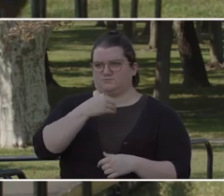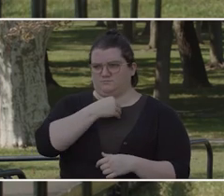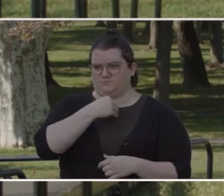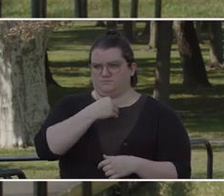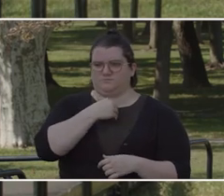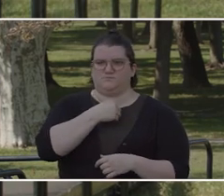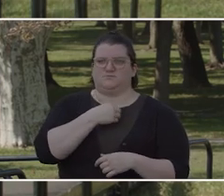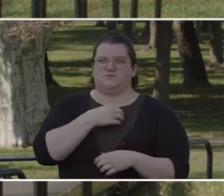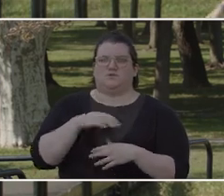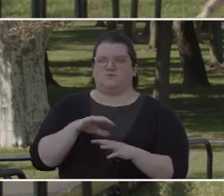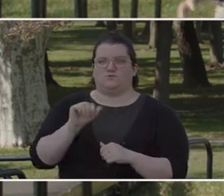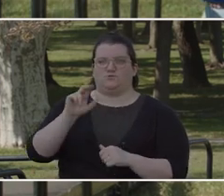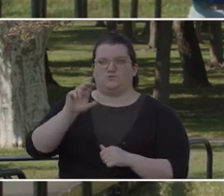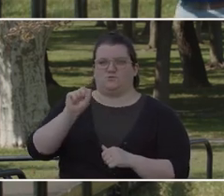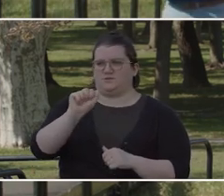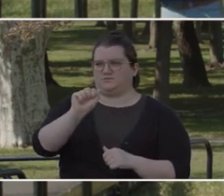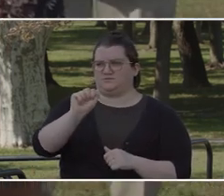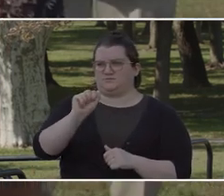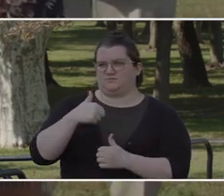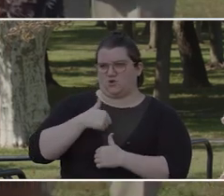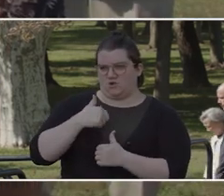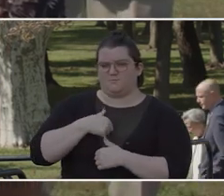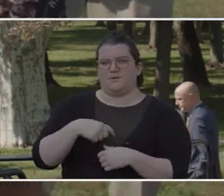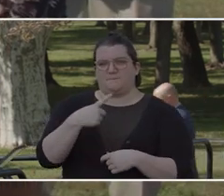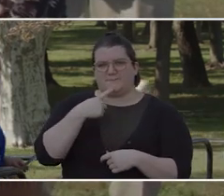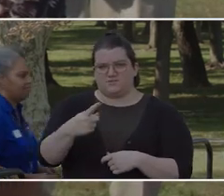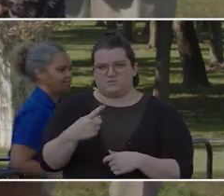you and love you every day.